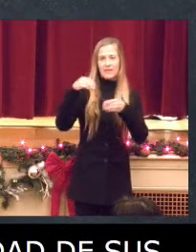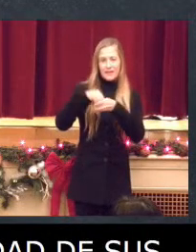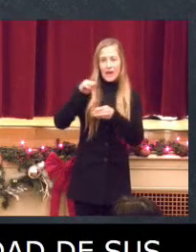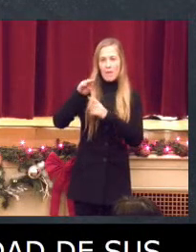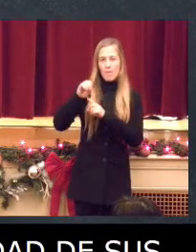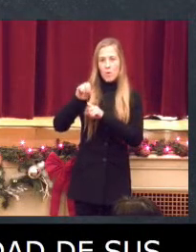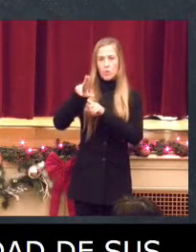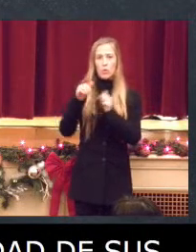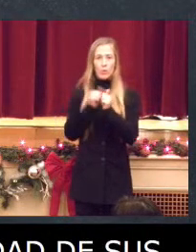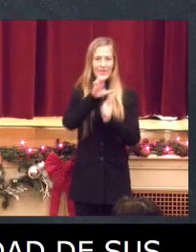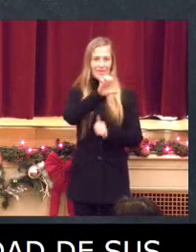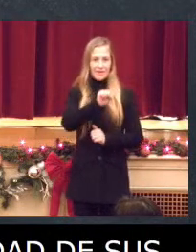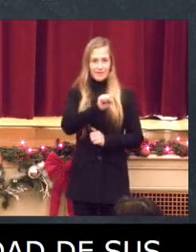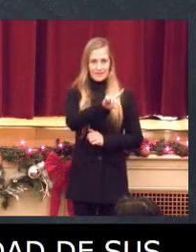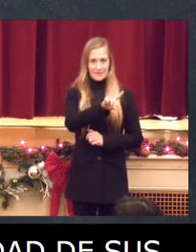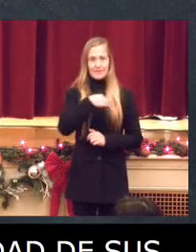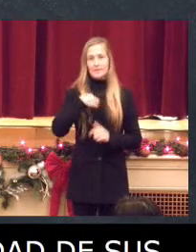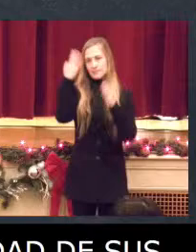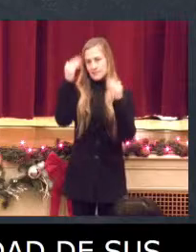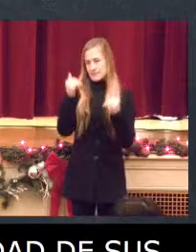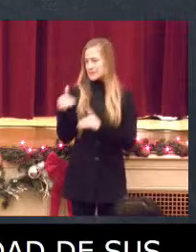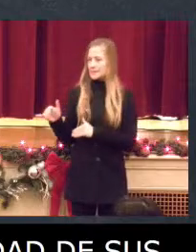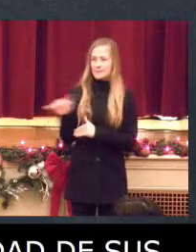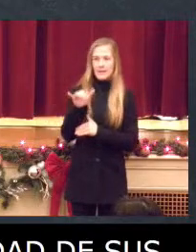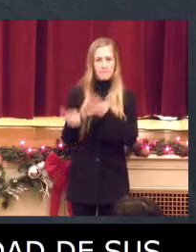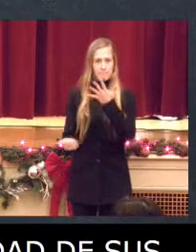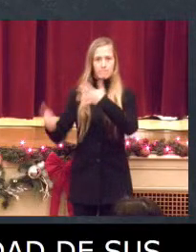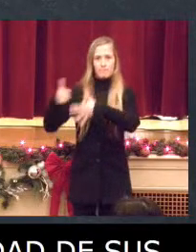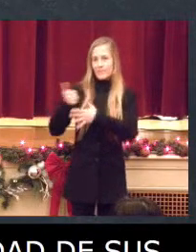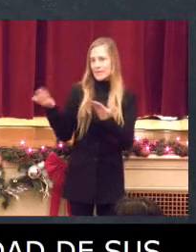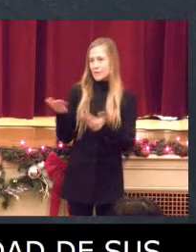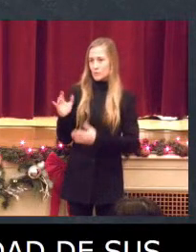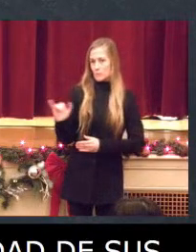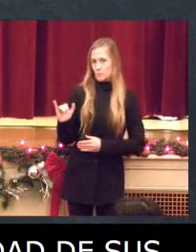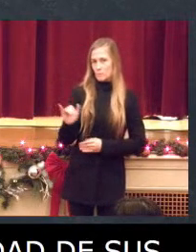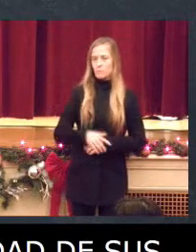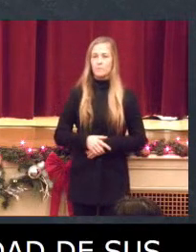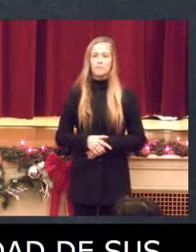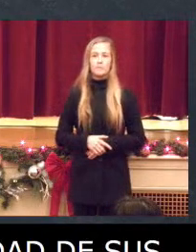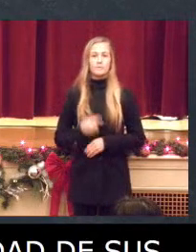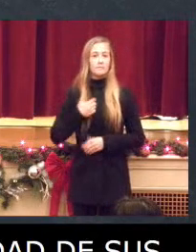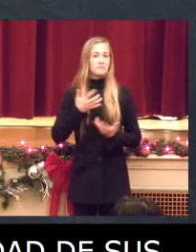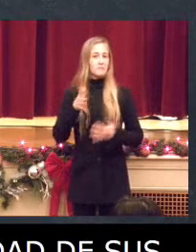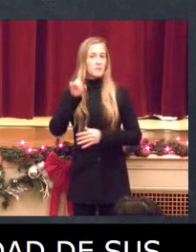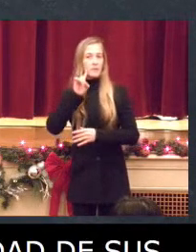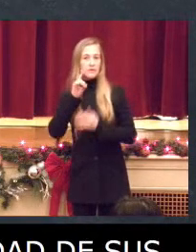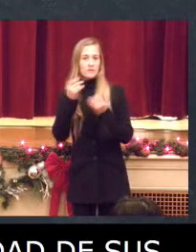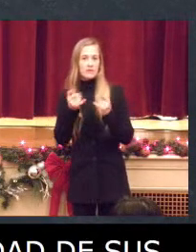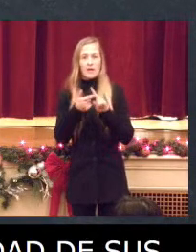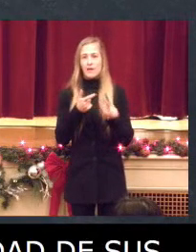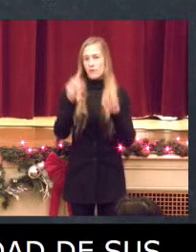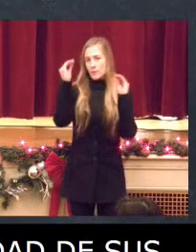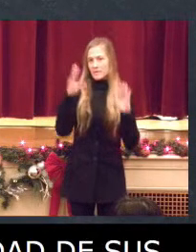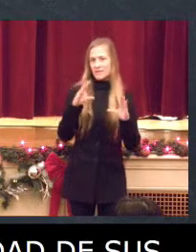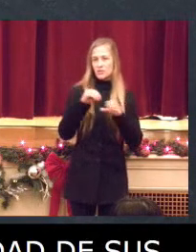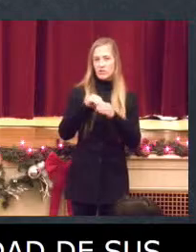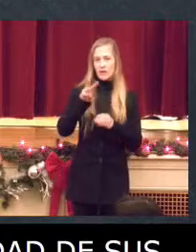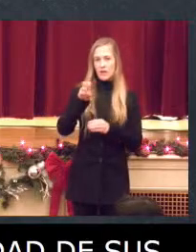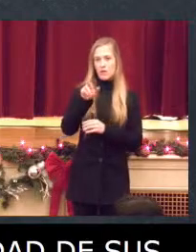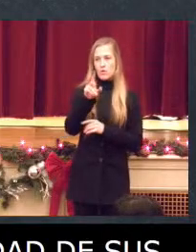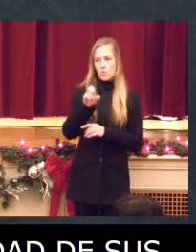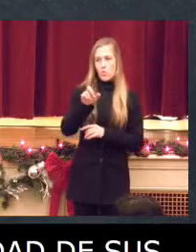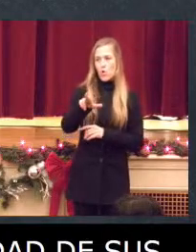School District, and I expect would be an important part of this. It's what I heard today from the teachers at Warner and